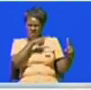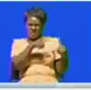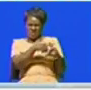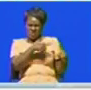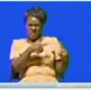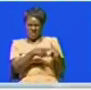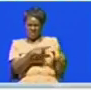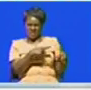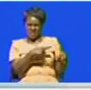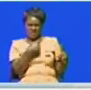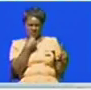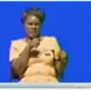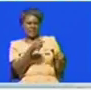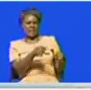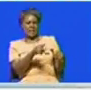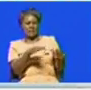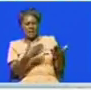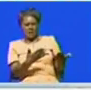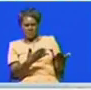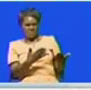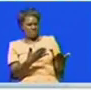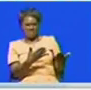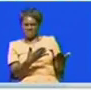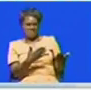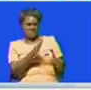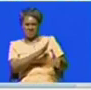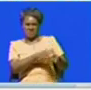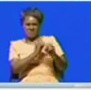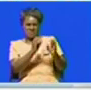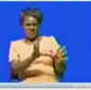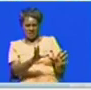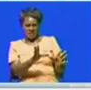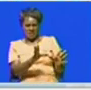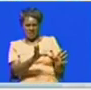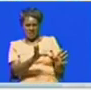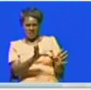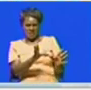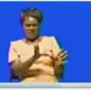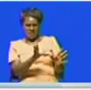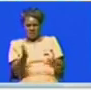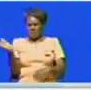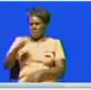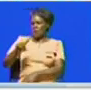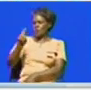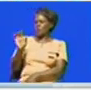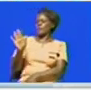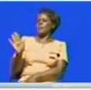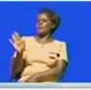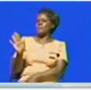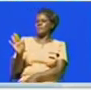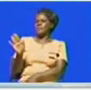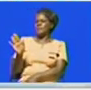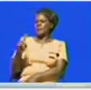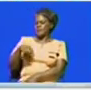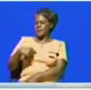and put them in the lake, and you say that is how they protest. I think it is unfair. We are all in this country, and back to your question.